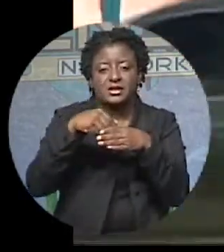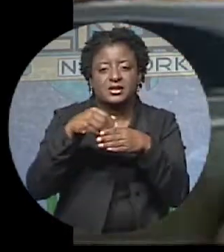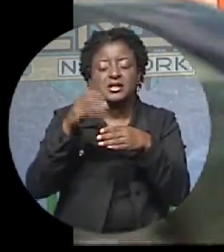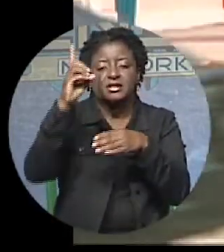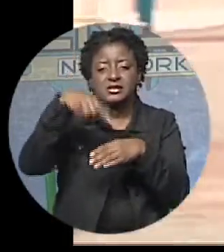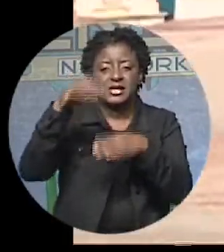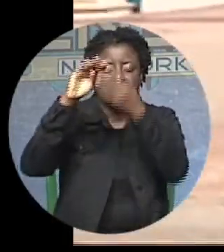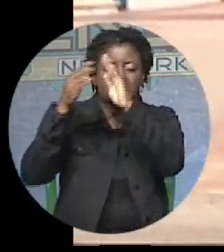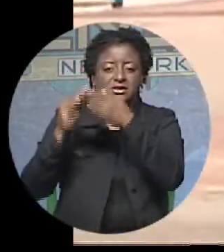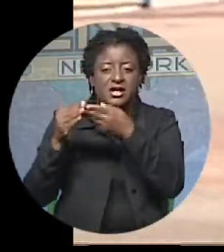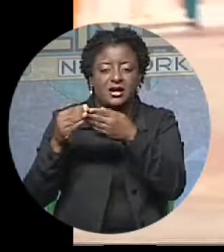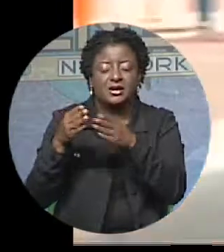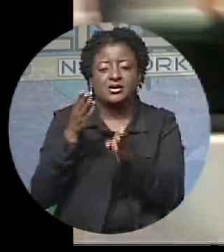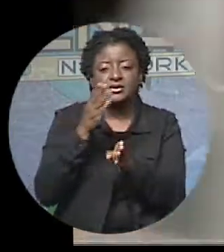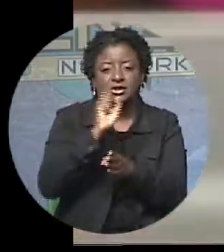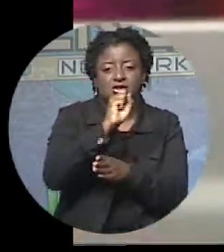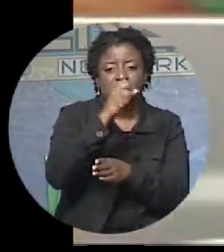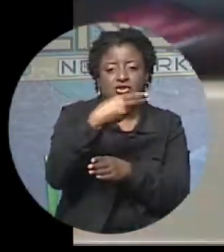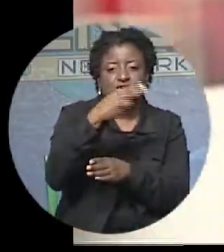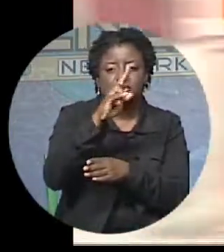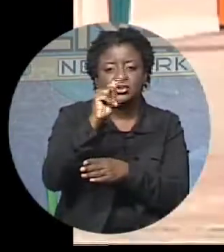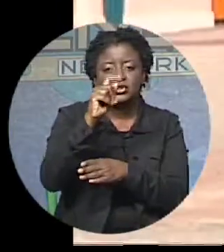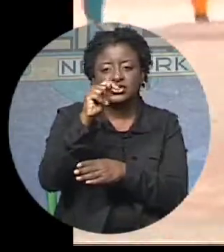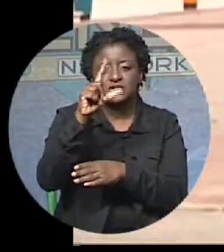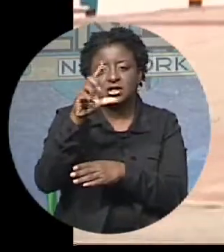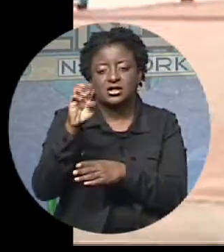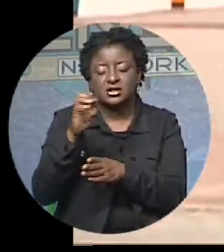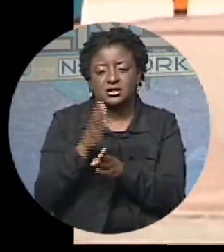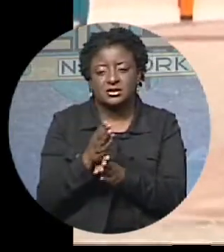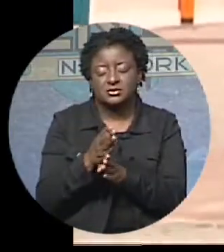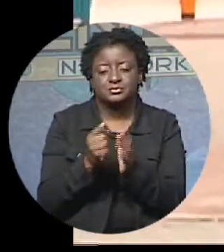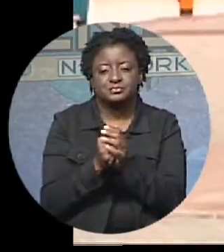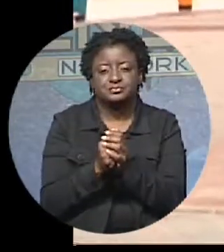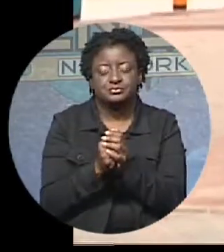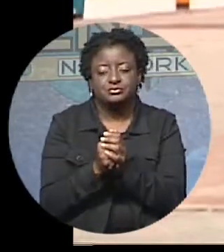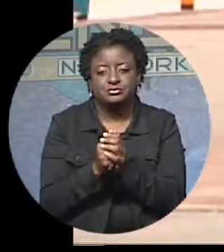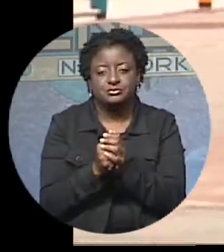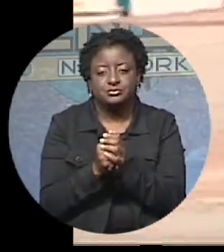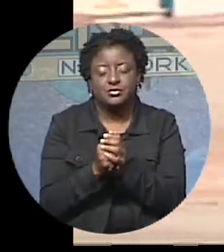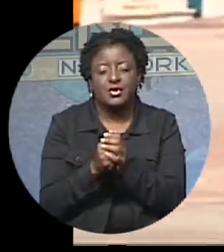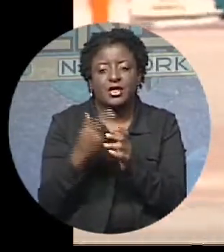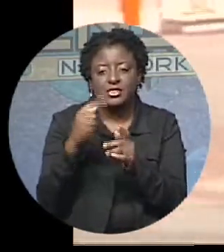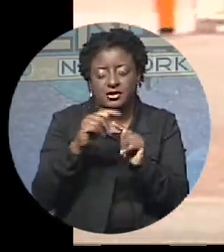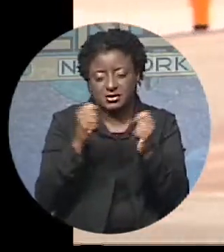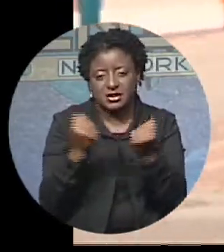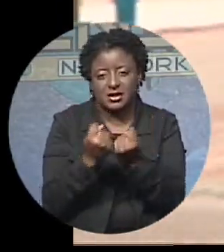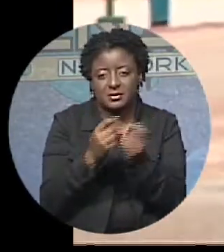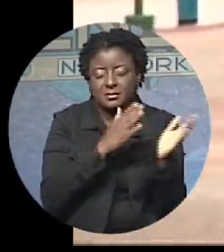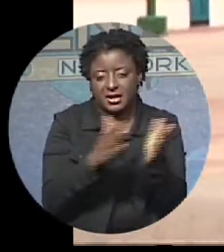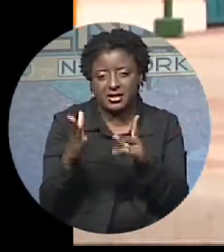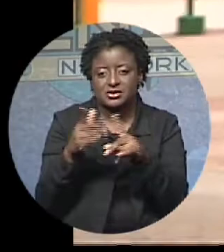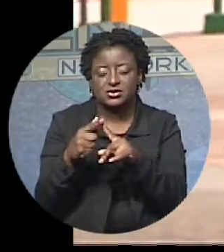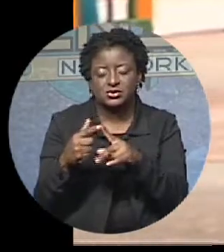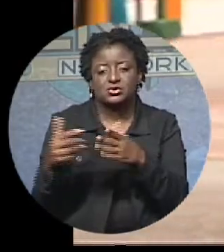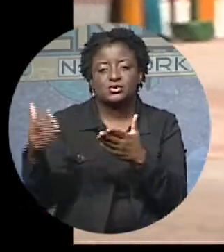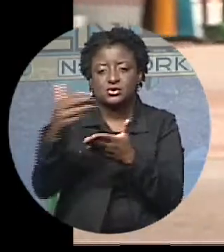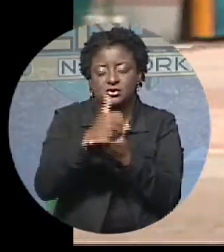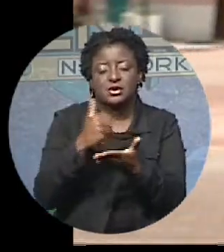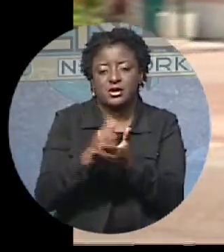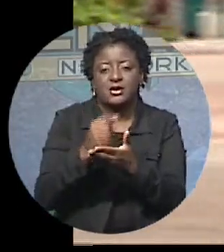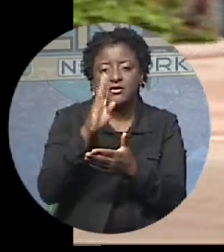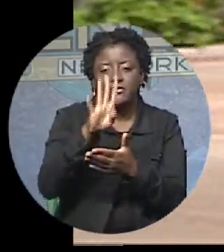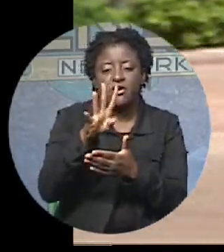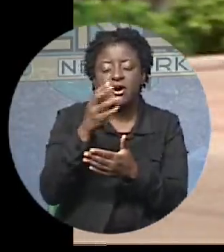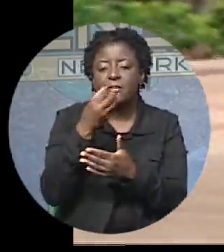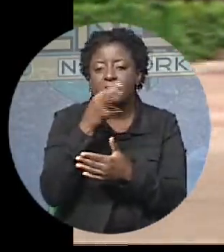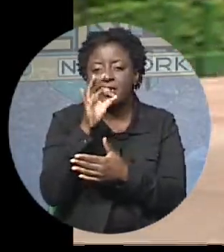the assistance of the public and the private sector, the Downtown Nassau Partnership team plans to raise roughly $4.5 million to beautify